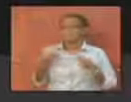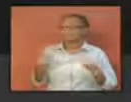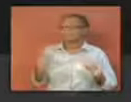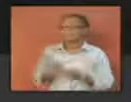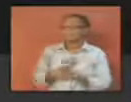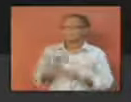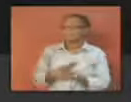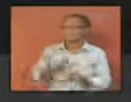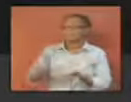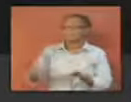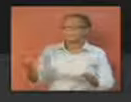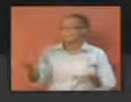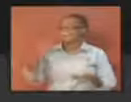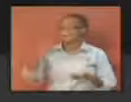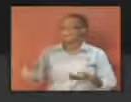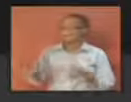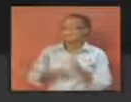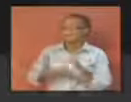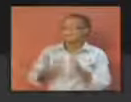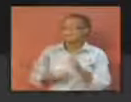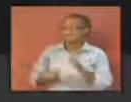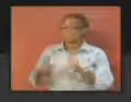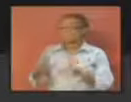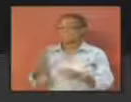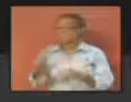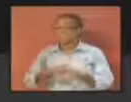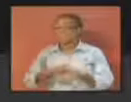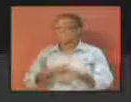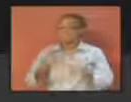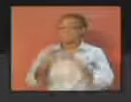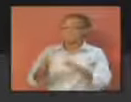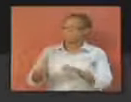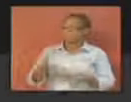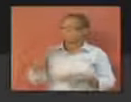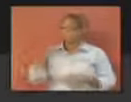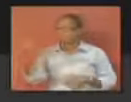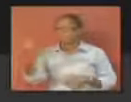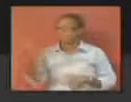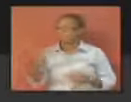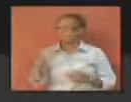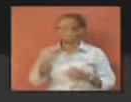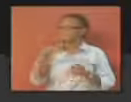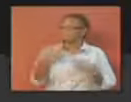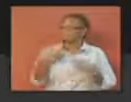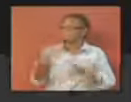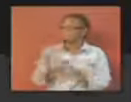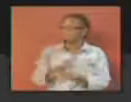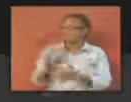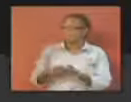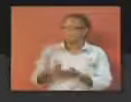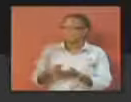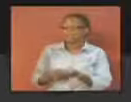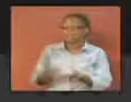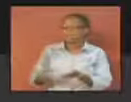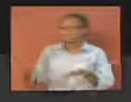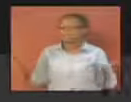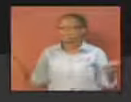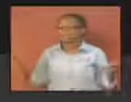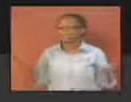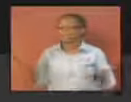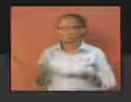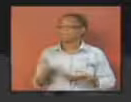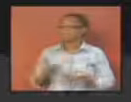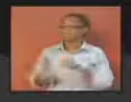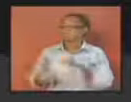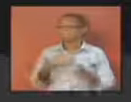Each time they respond to an ambulance call, they're saying it's not enough. What have you to say to the ambulance service providers